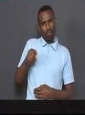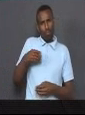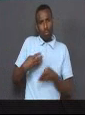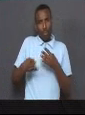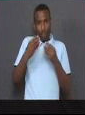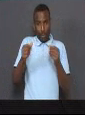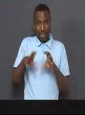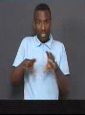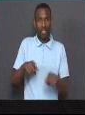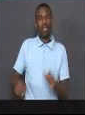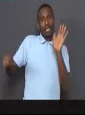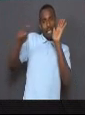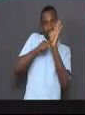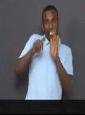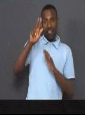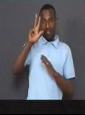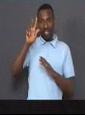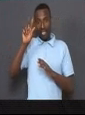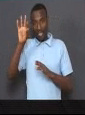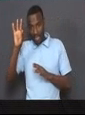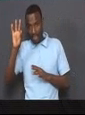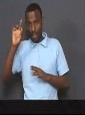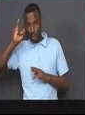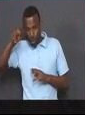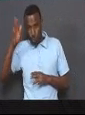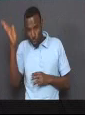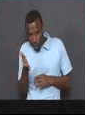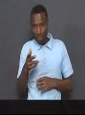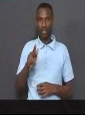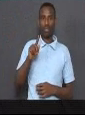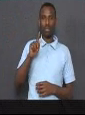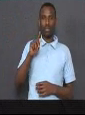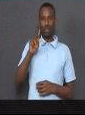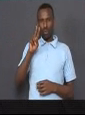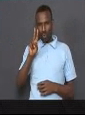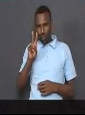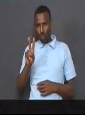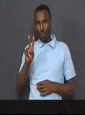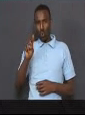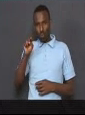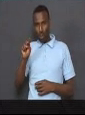This simplifies to -39 joules over